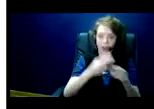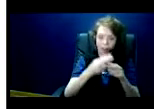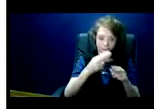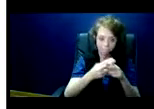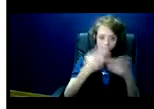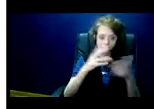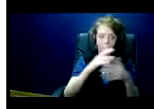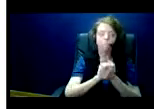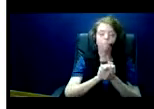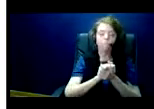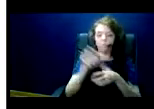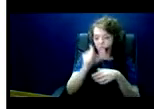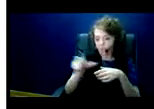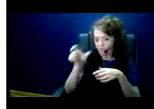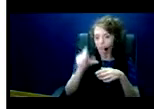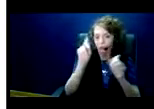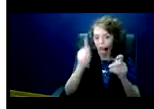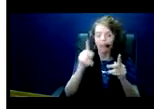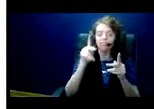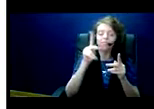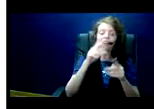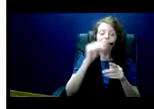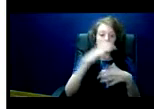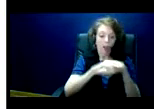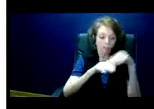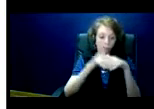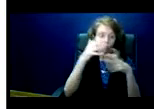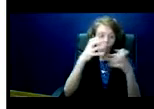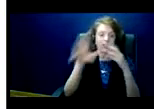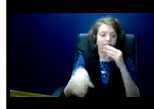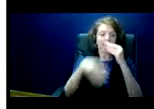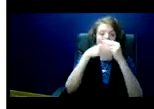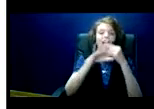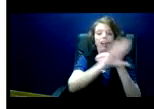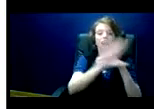And if you would like to, and are comfortable, you can add your pronouns.